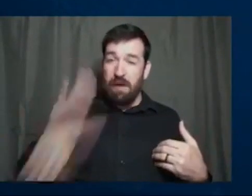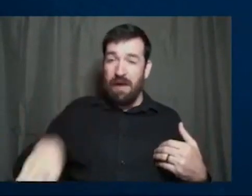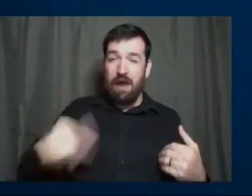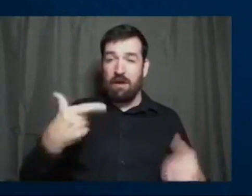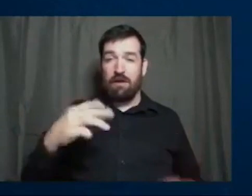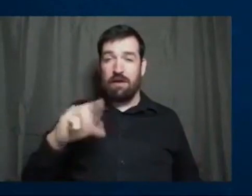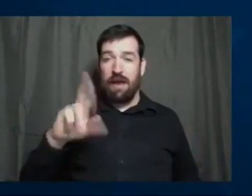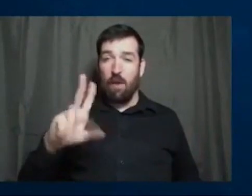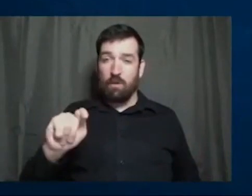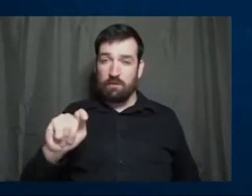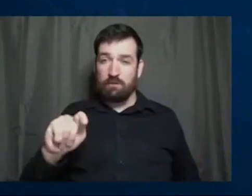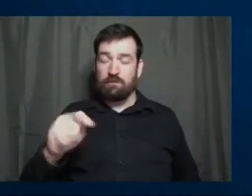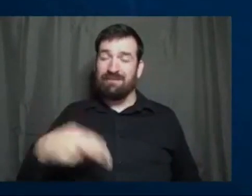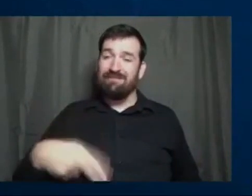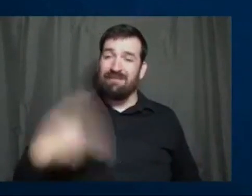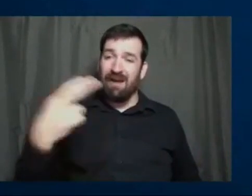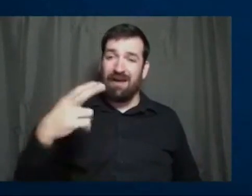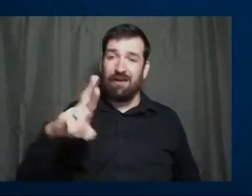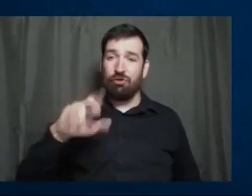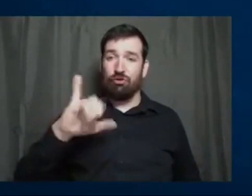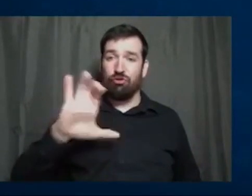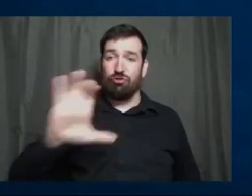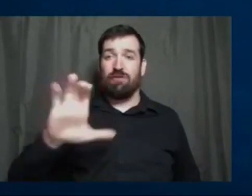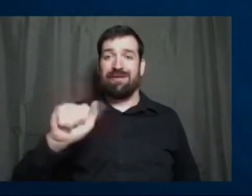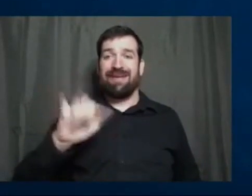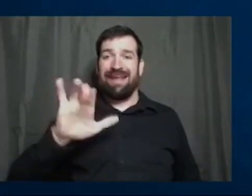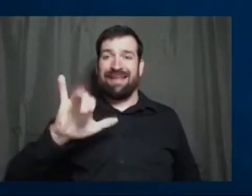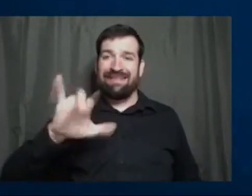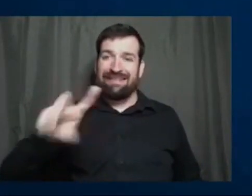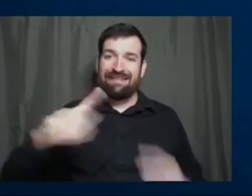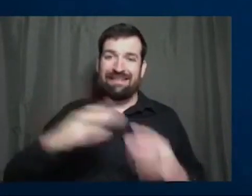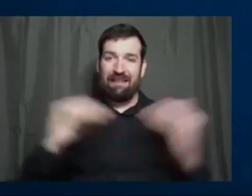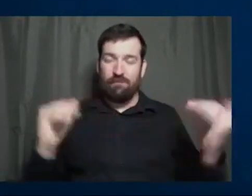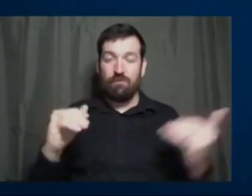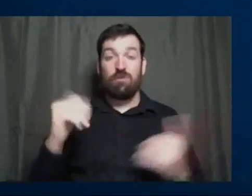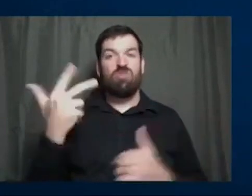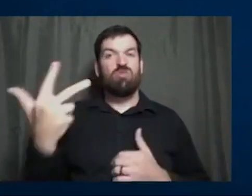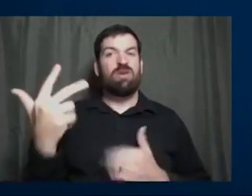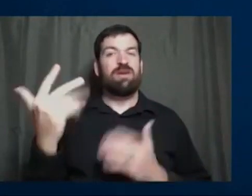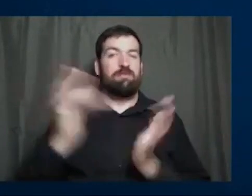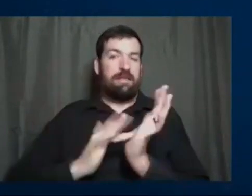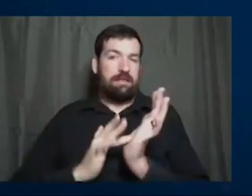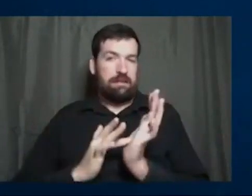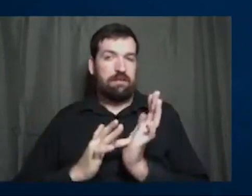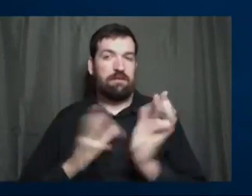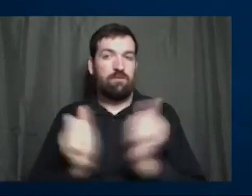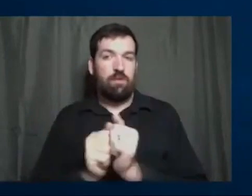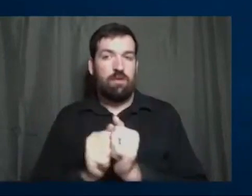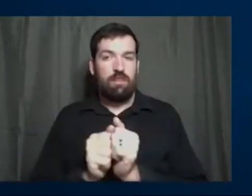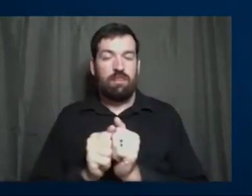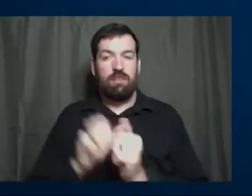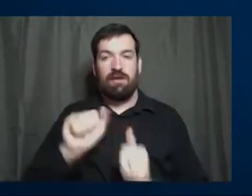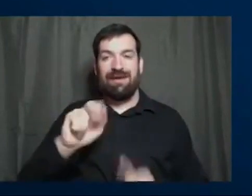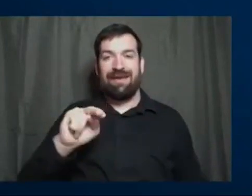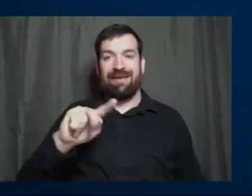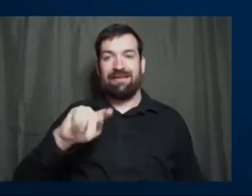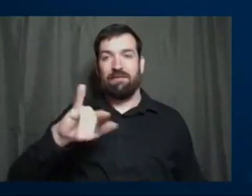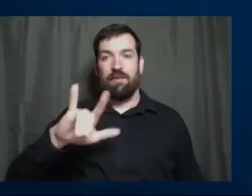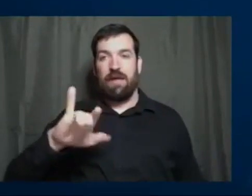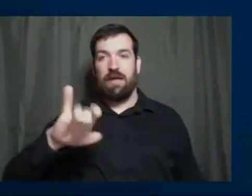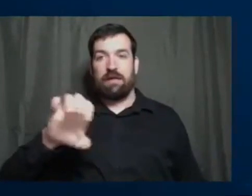uric acid levels. They've been put on 3 meds and antibiotics. Any chance that that could have been caused by the